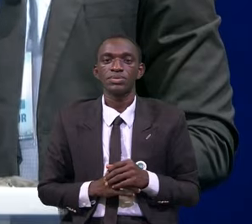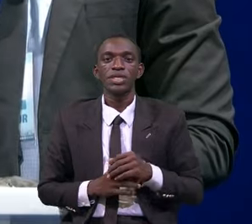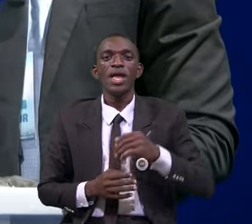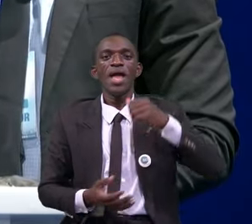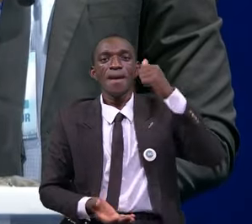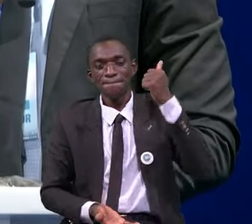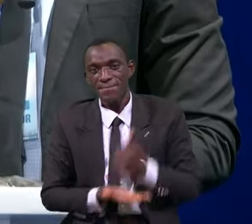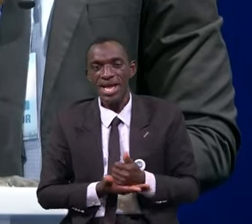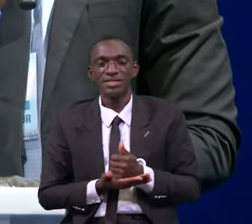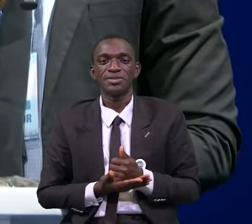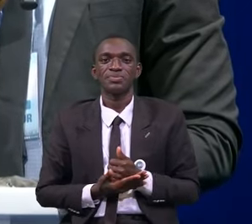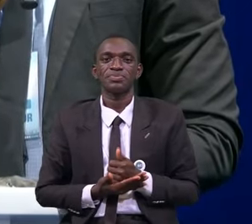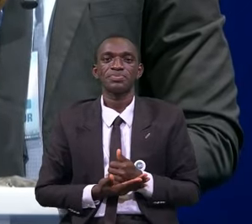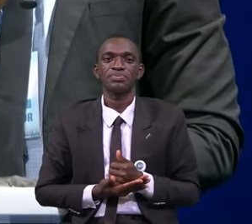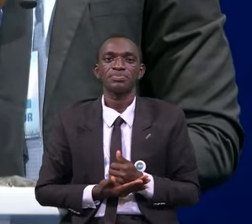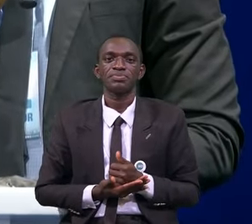Amen. Amen.